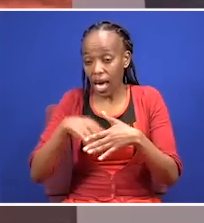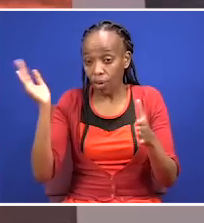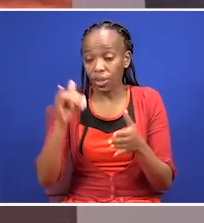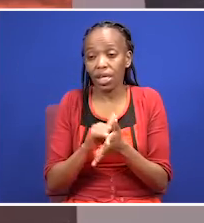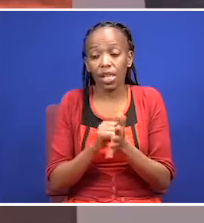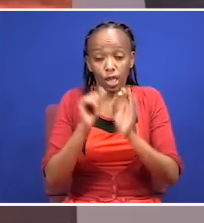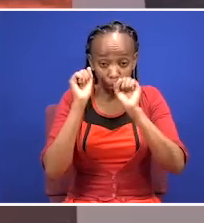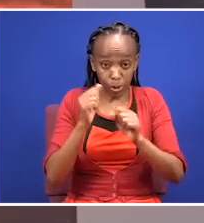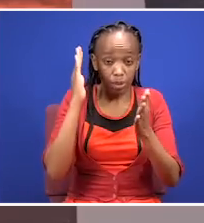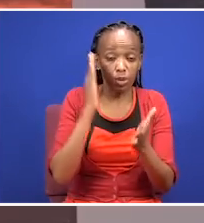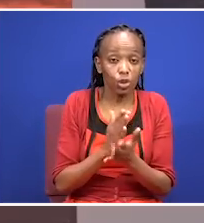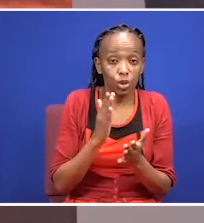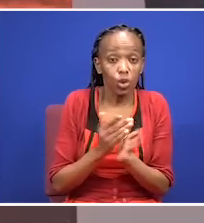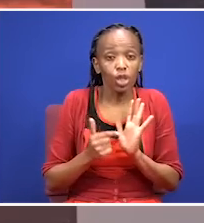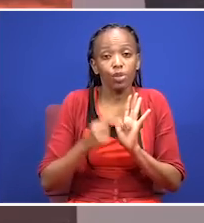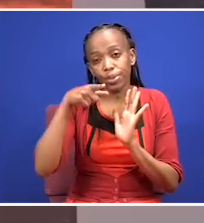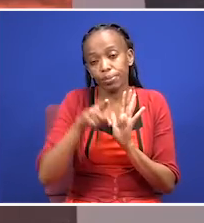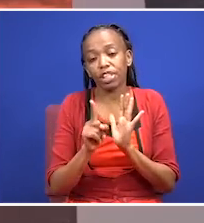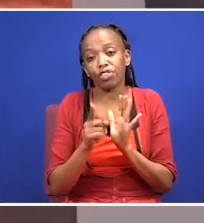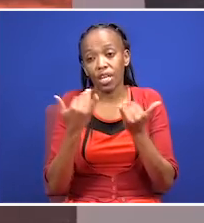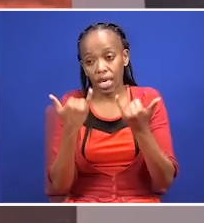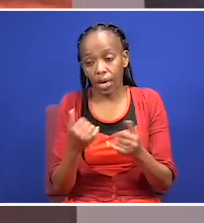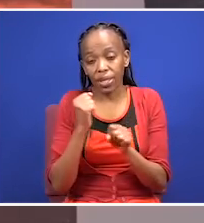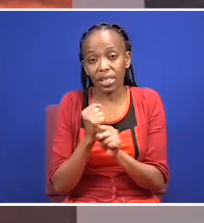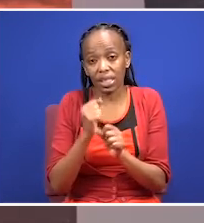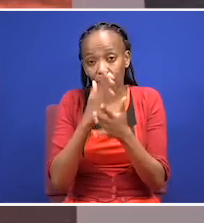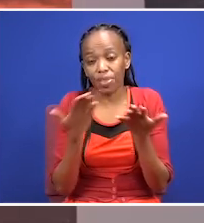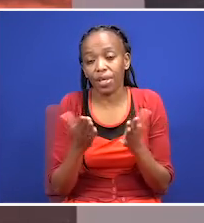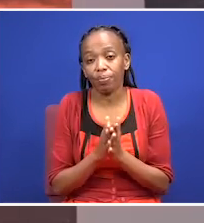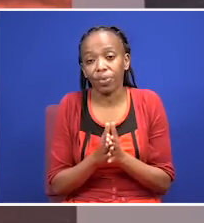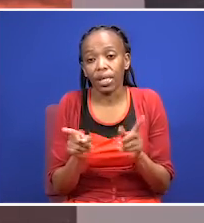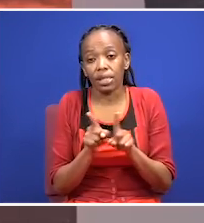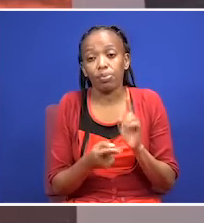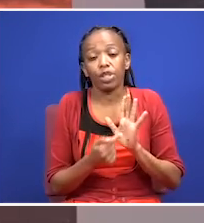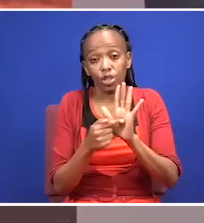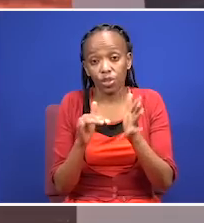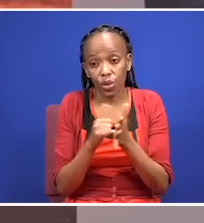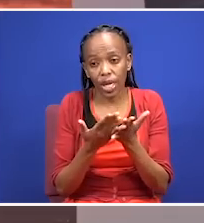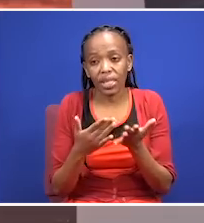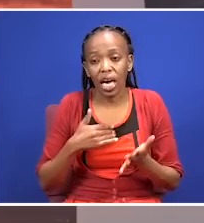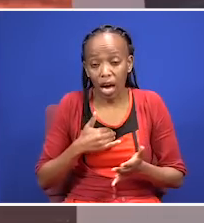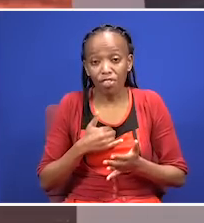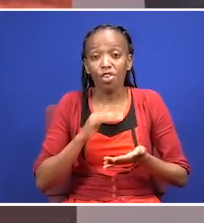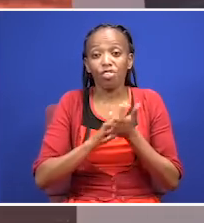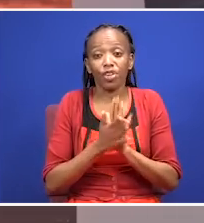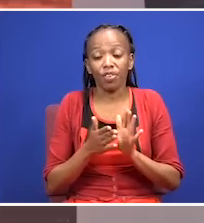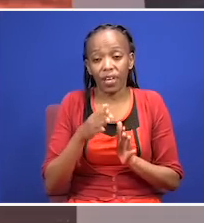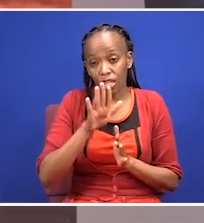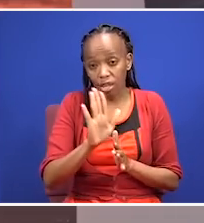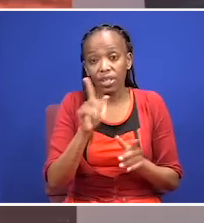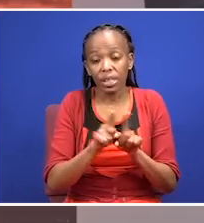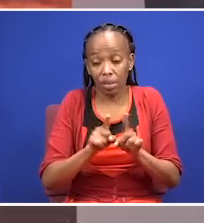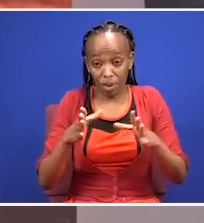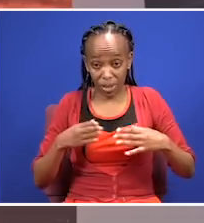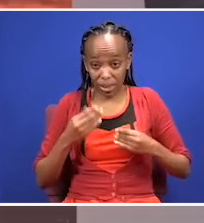so that he could truly reveal himself now he did something else as an indicator that i have forgiven you and i have